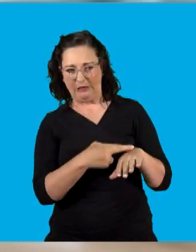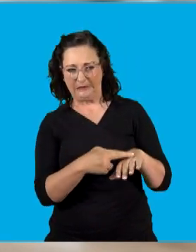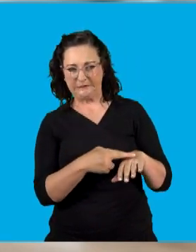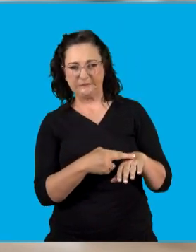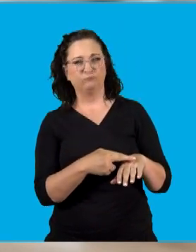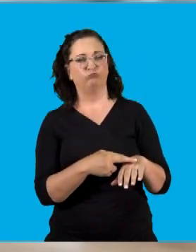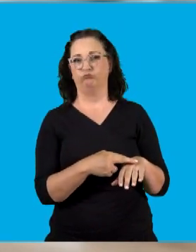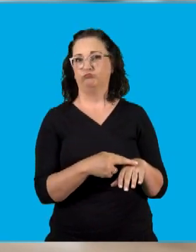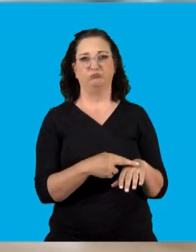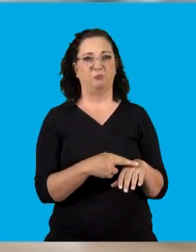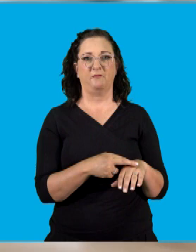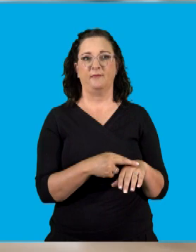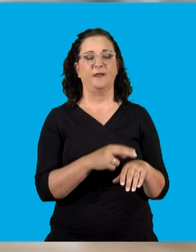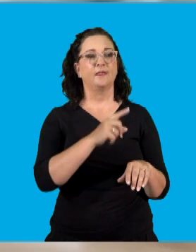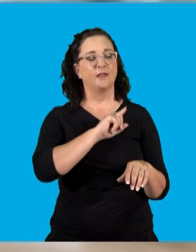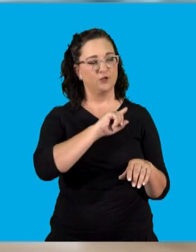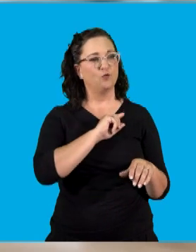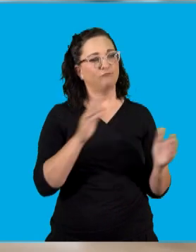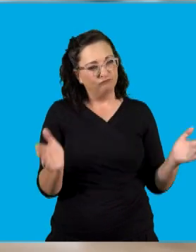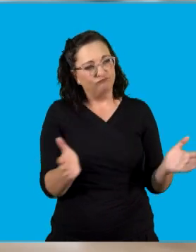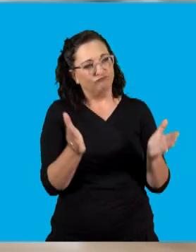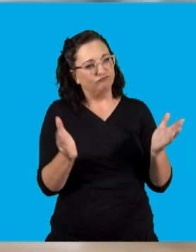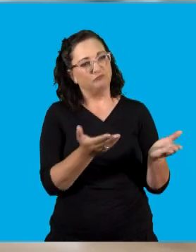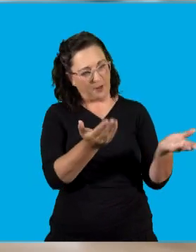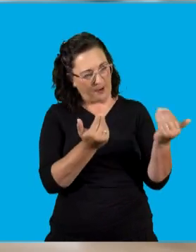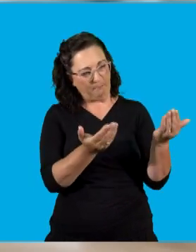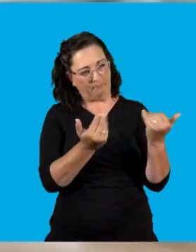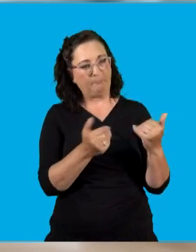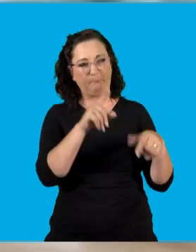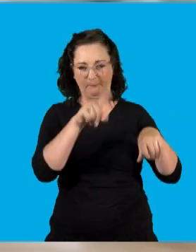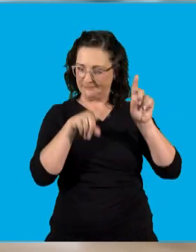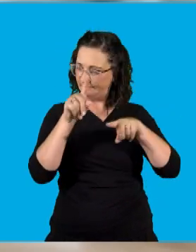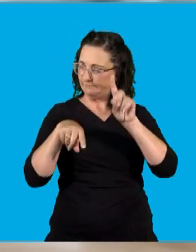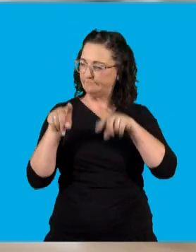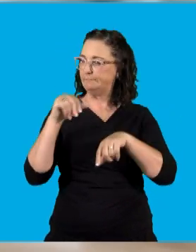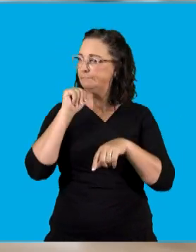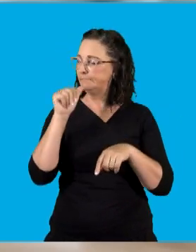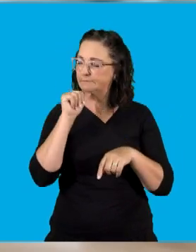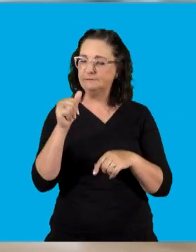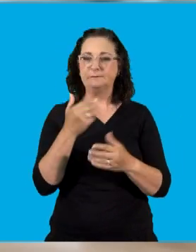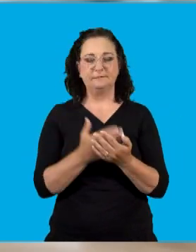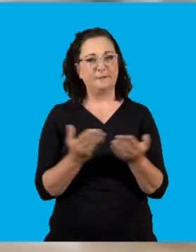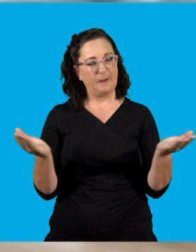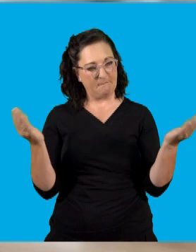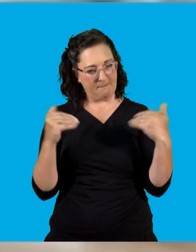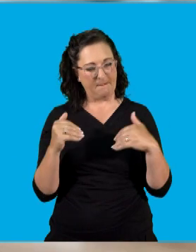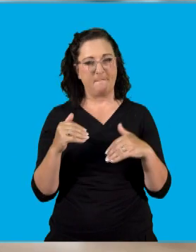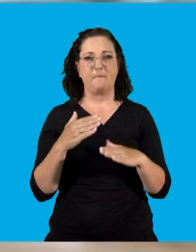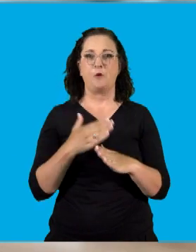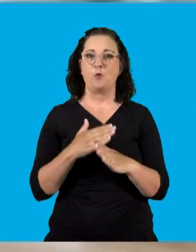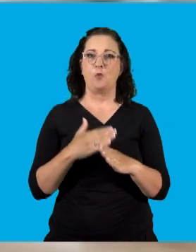so doing you are encouraging diversity, that the workplace should have people from different backgrounds which are